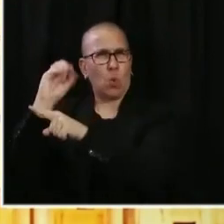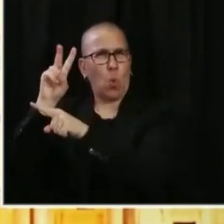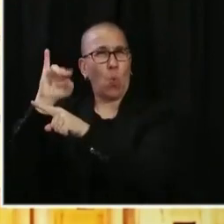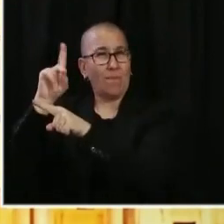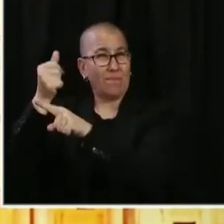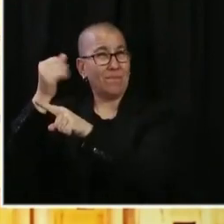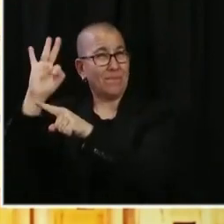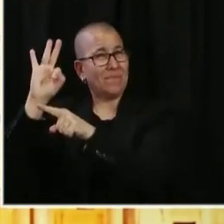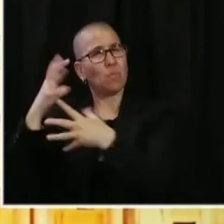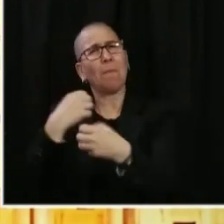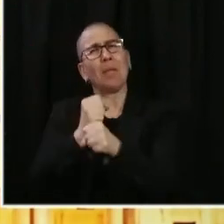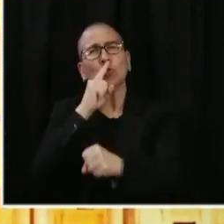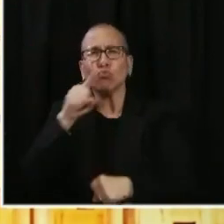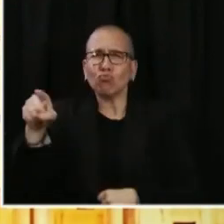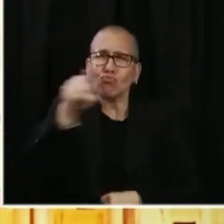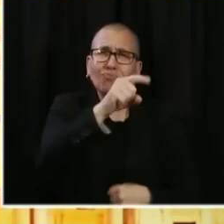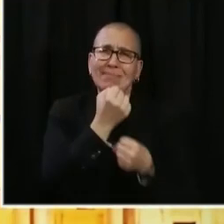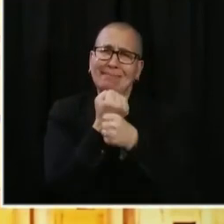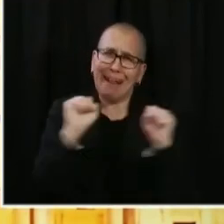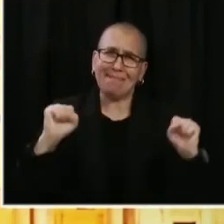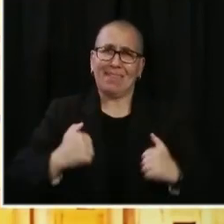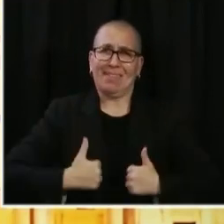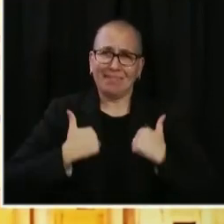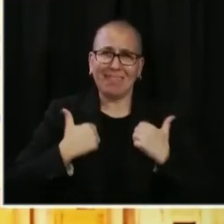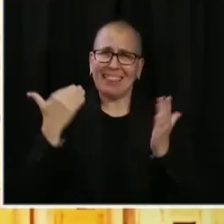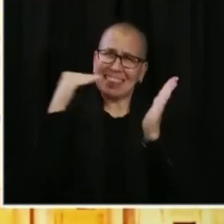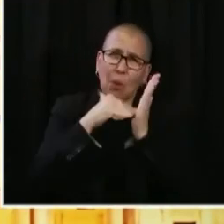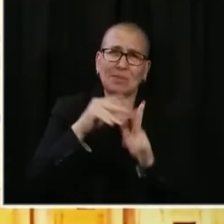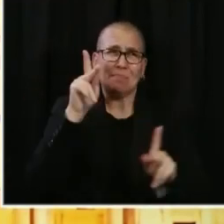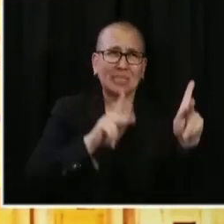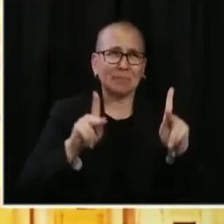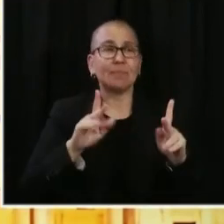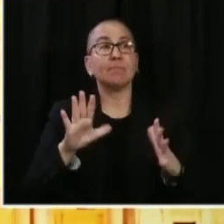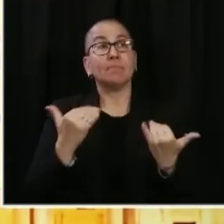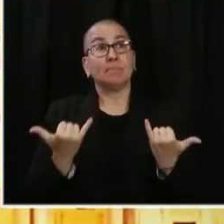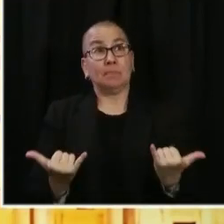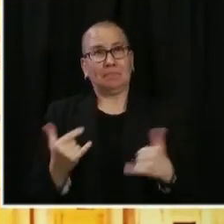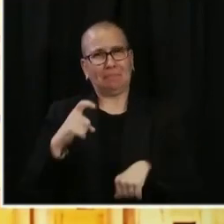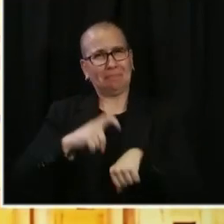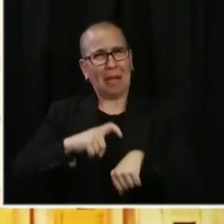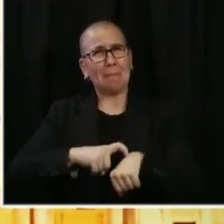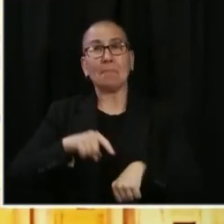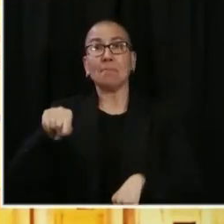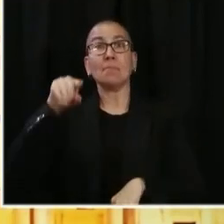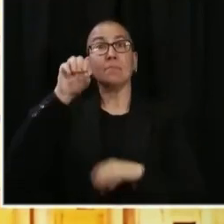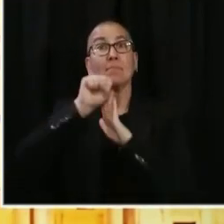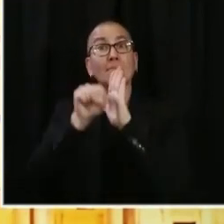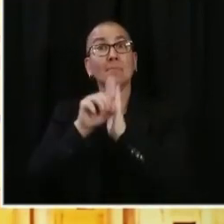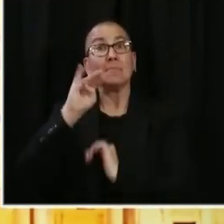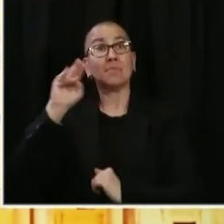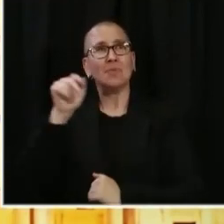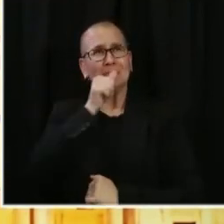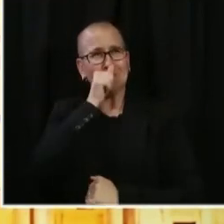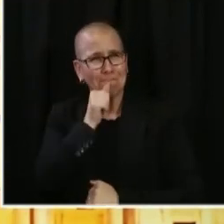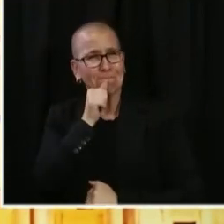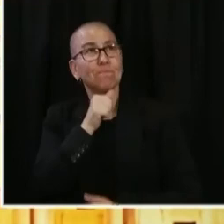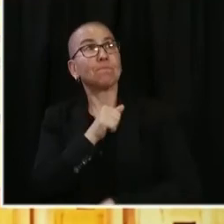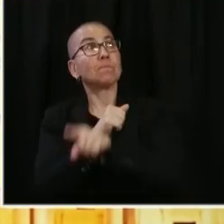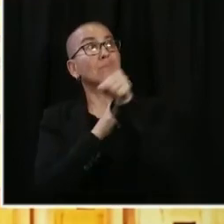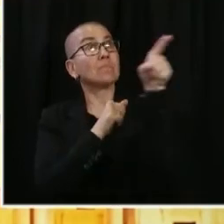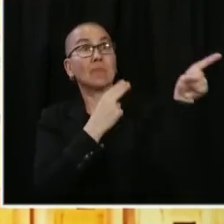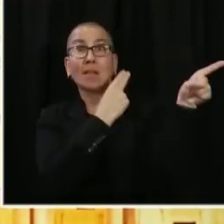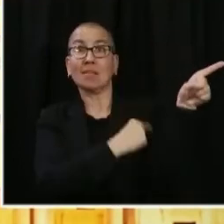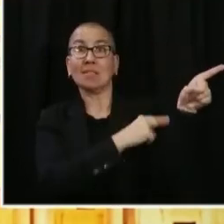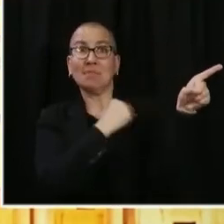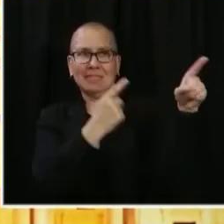of thousands of Minnesotans. At this point in time, Minnesota is staying steady in hospitalizations. With the capacity that we built while you